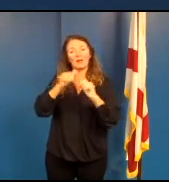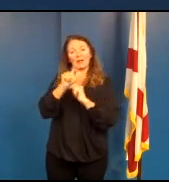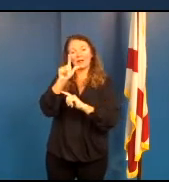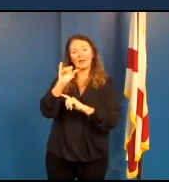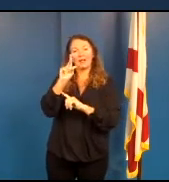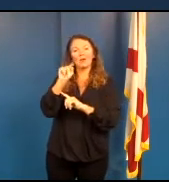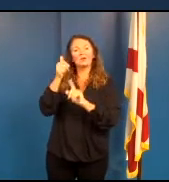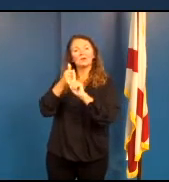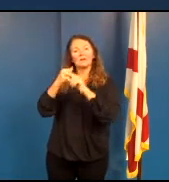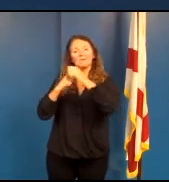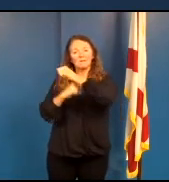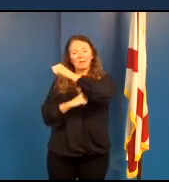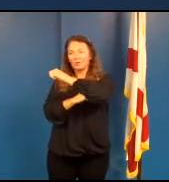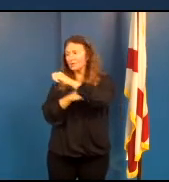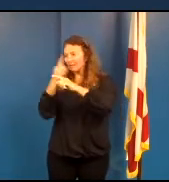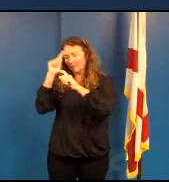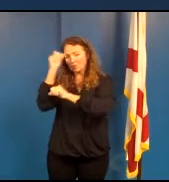the foundation for